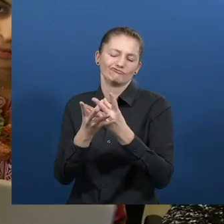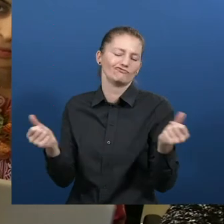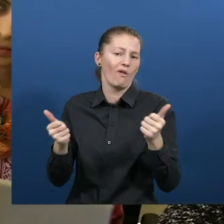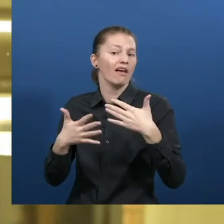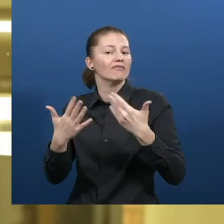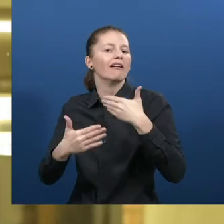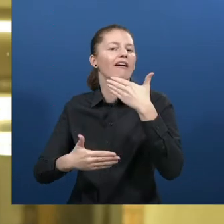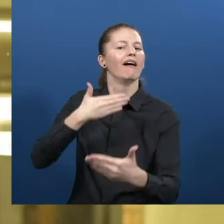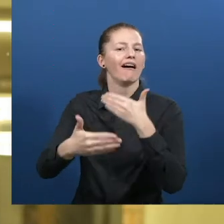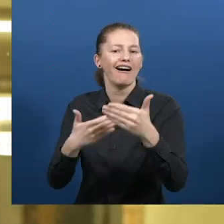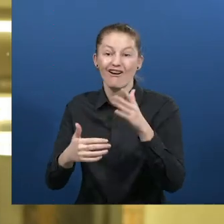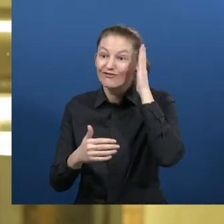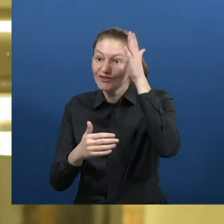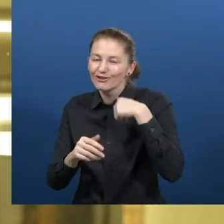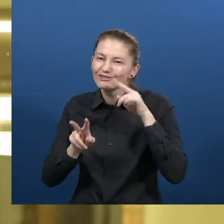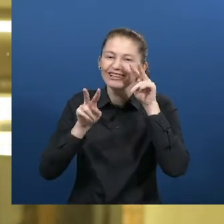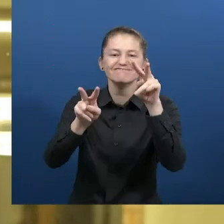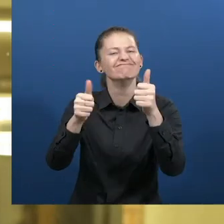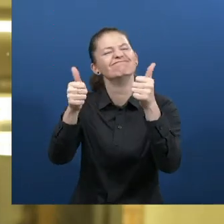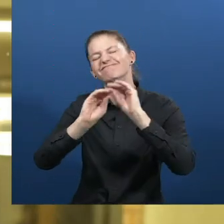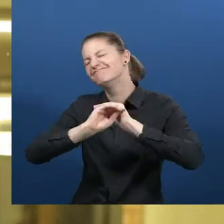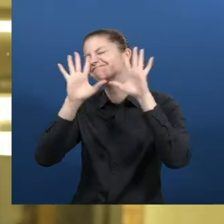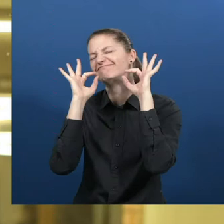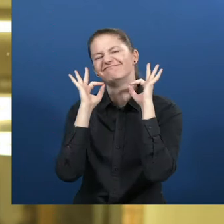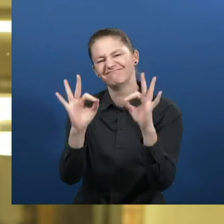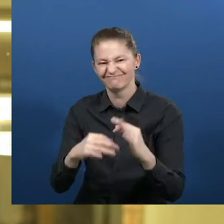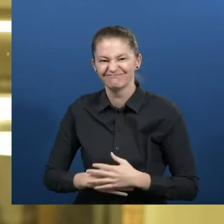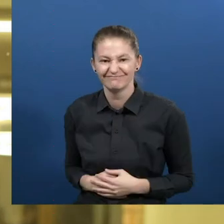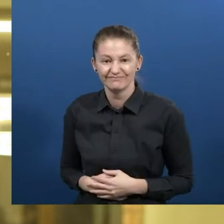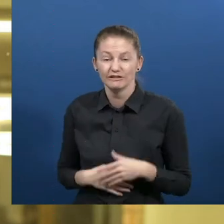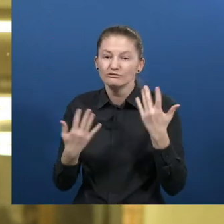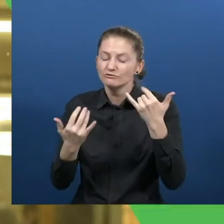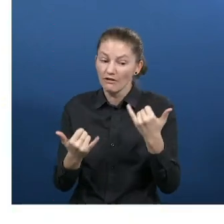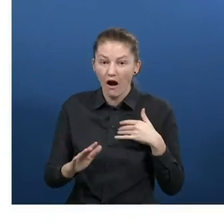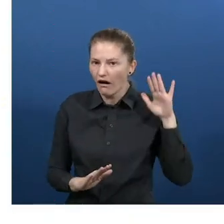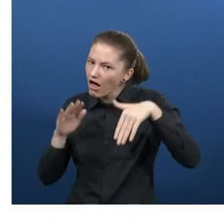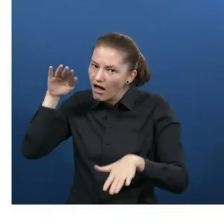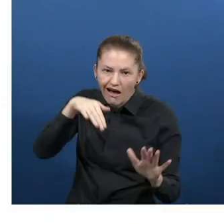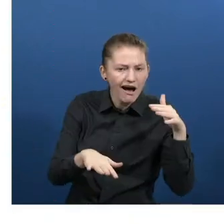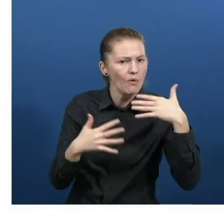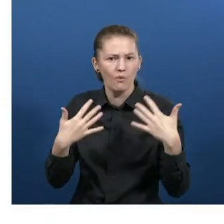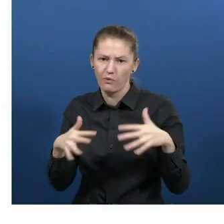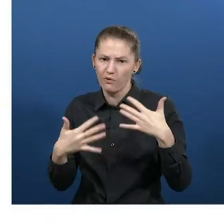And it's a roller coaster ride. We learn a lot, and definitely it's an eye-opener.